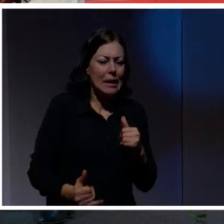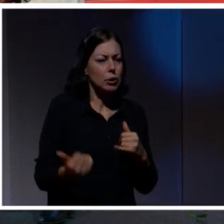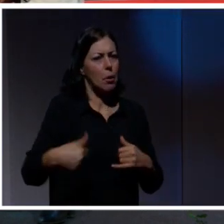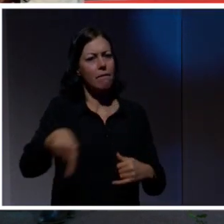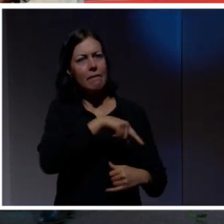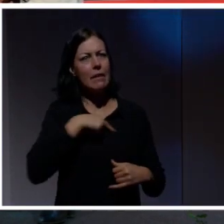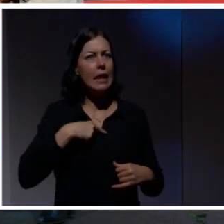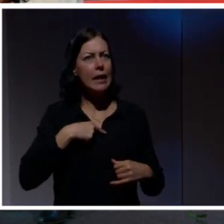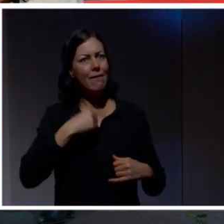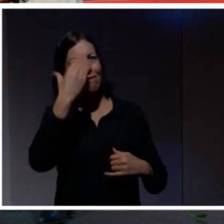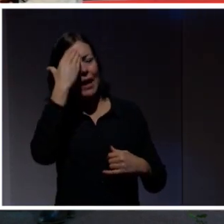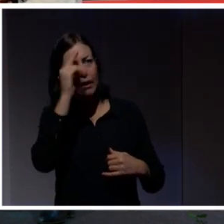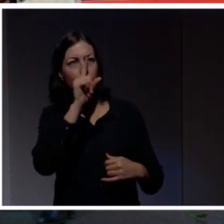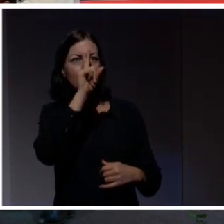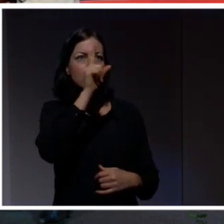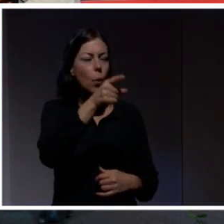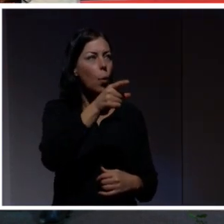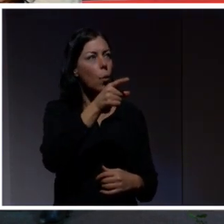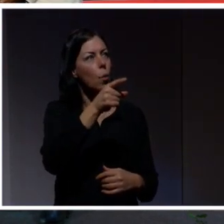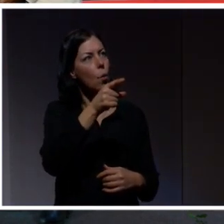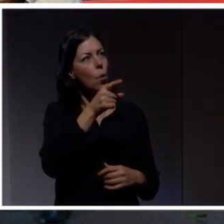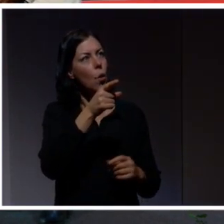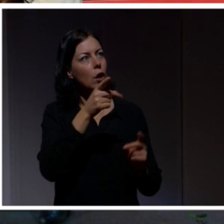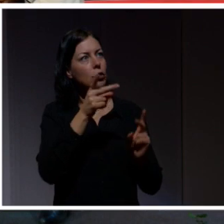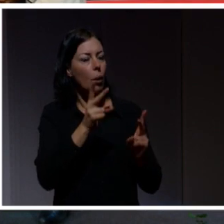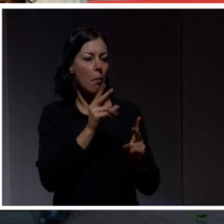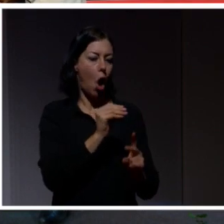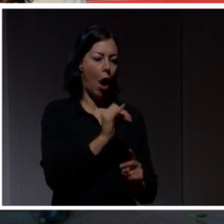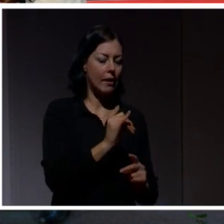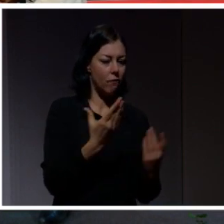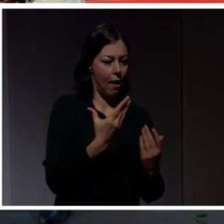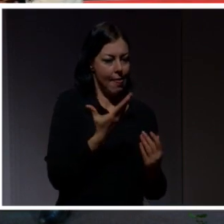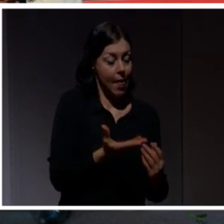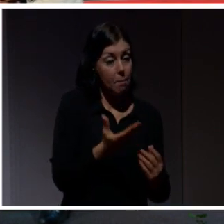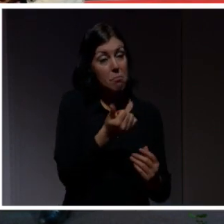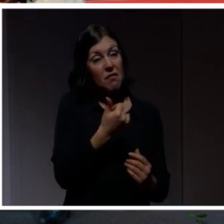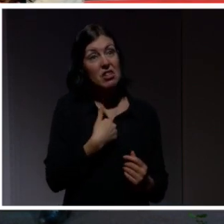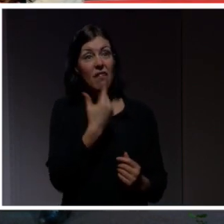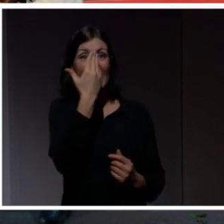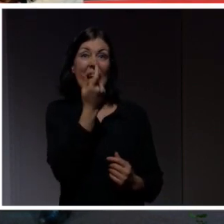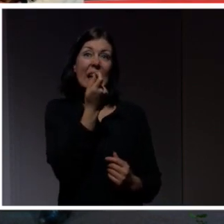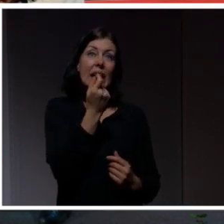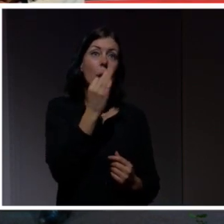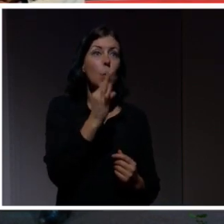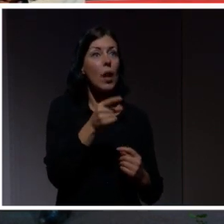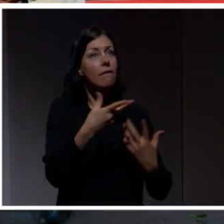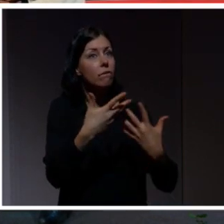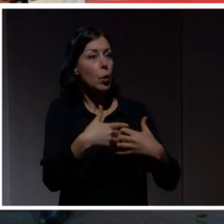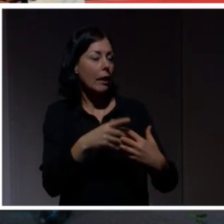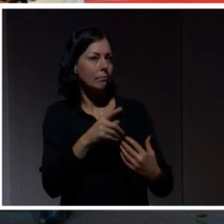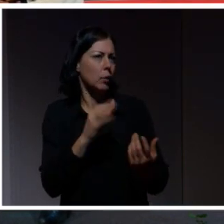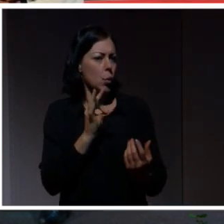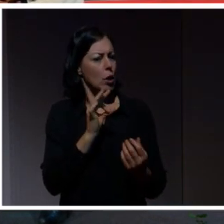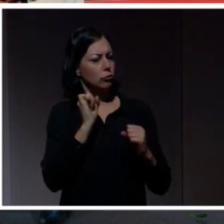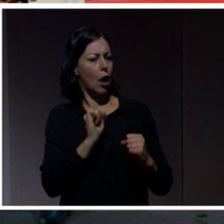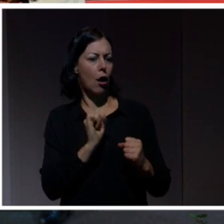to understand? Is it enough to know ballpark what AI is? Do I have to know a little bit about how it works? Like to be a good citizen in